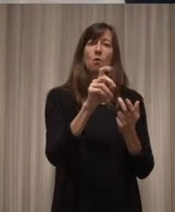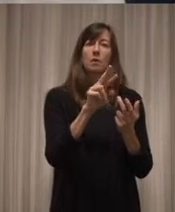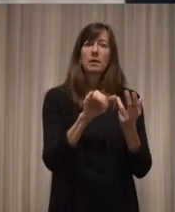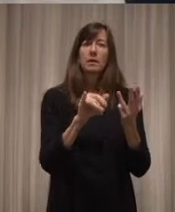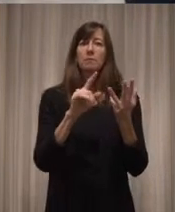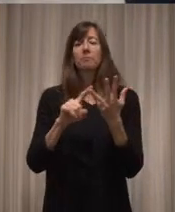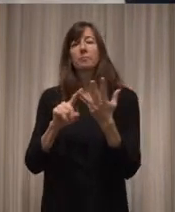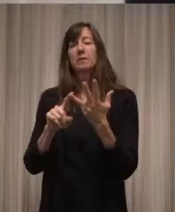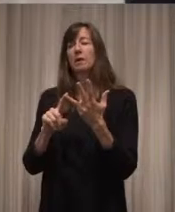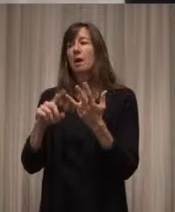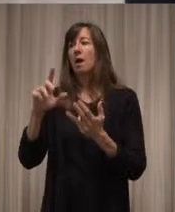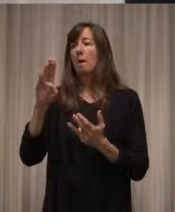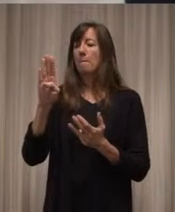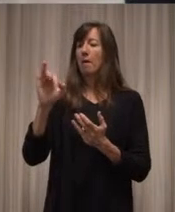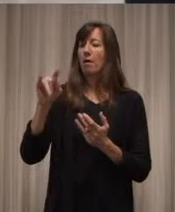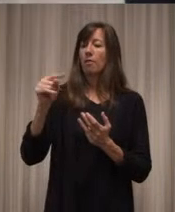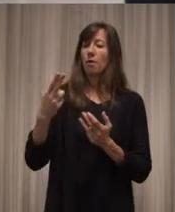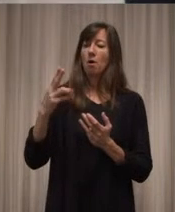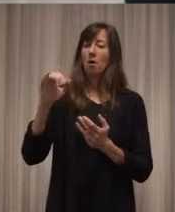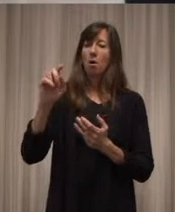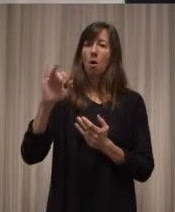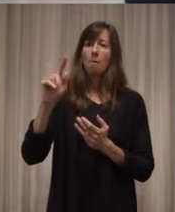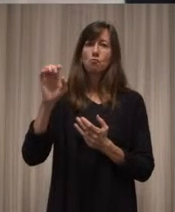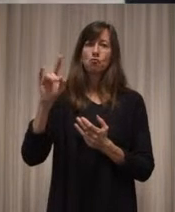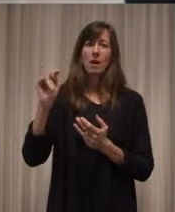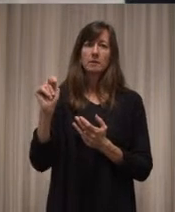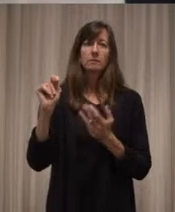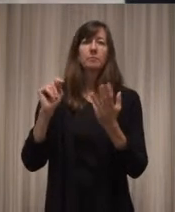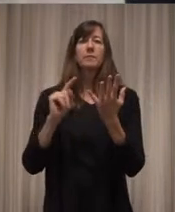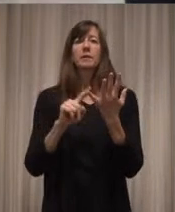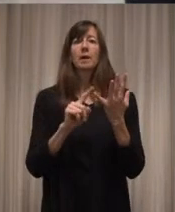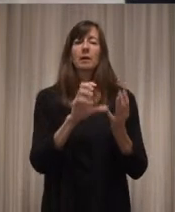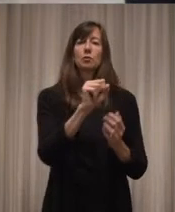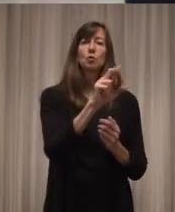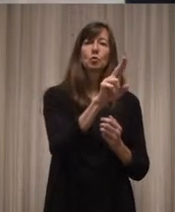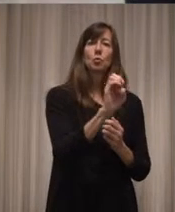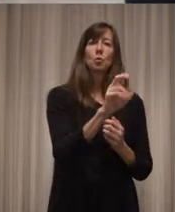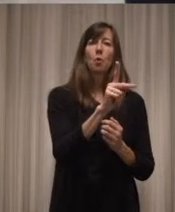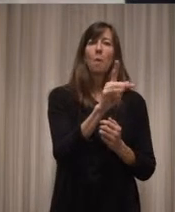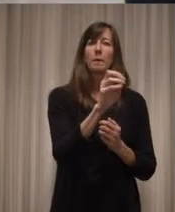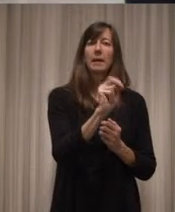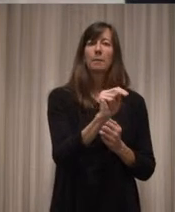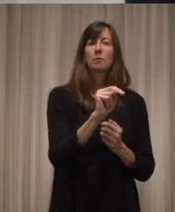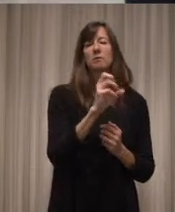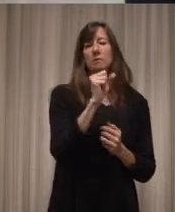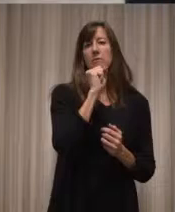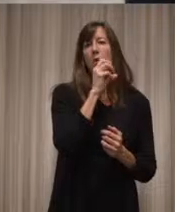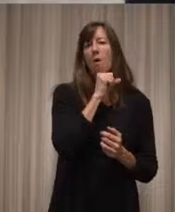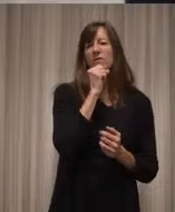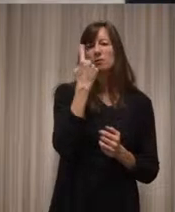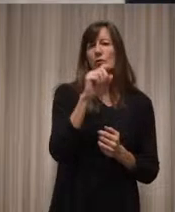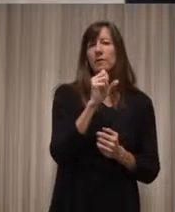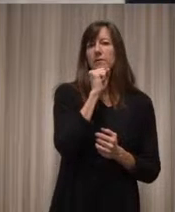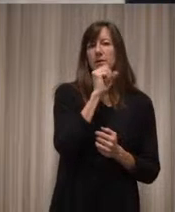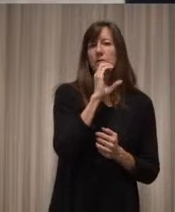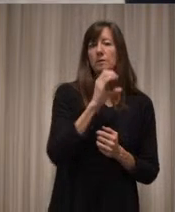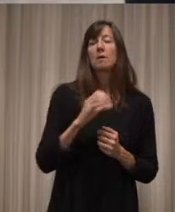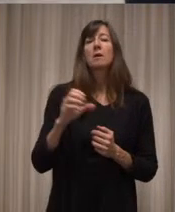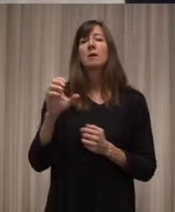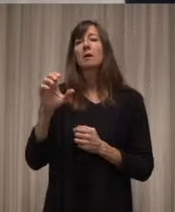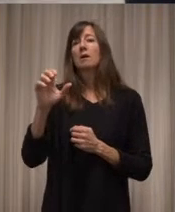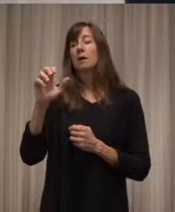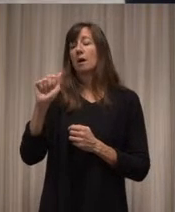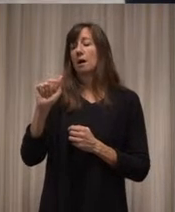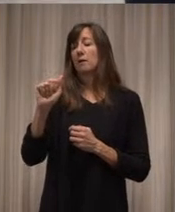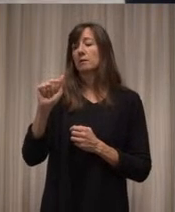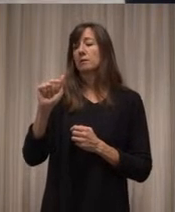Beth Albright at Family of Woodstock, Sue Copenhaver, who heads our county office for the aging, Estella Aquino